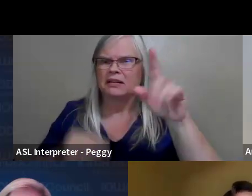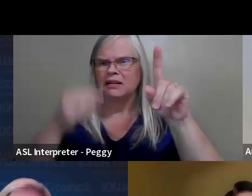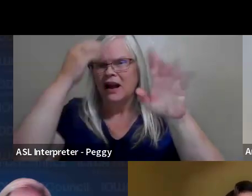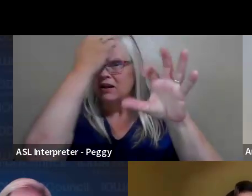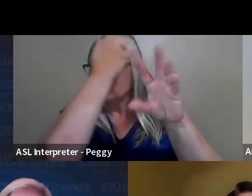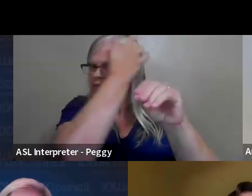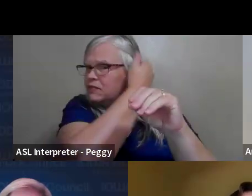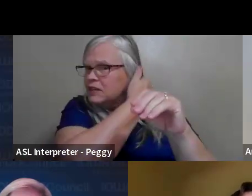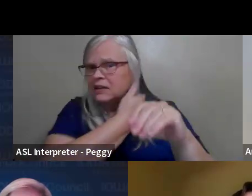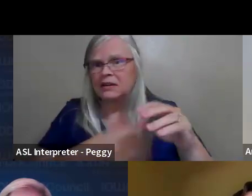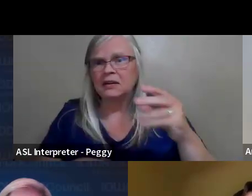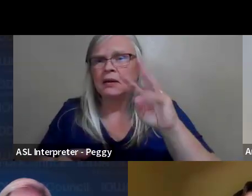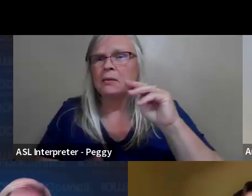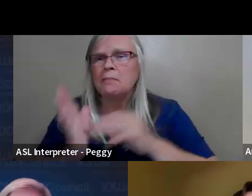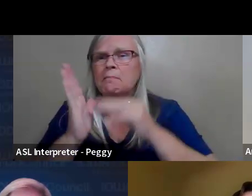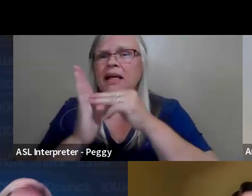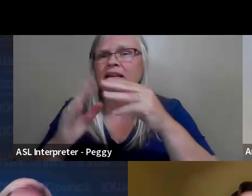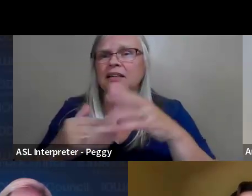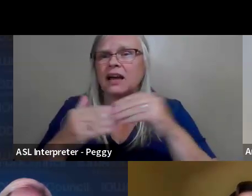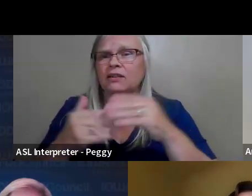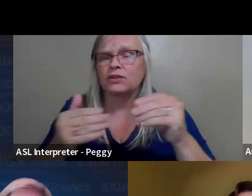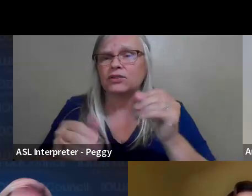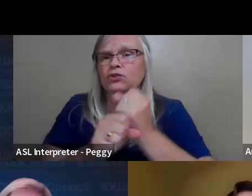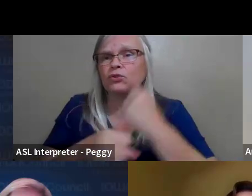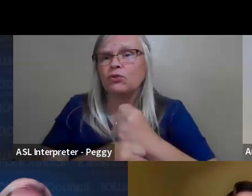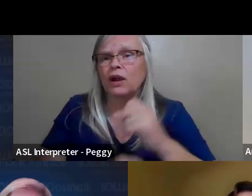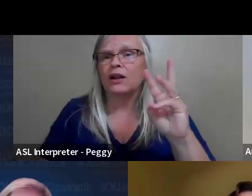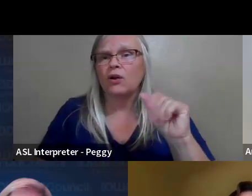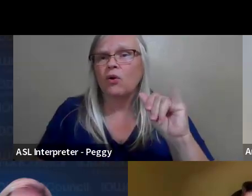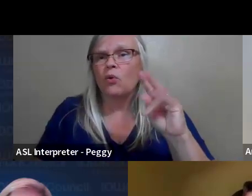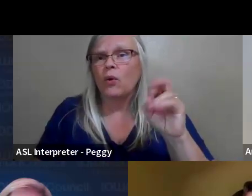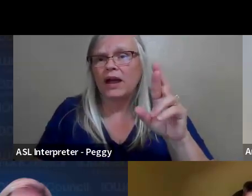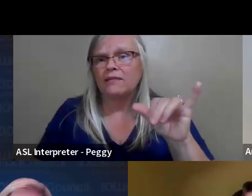million to help states create these waiver systems.